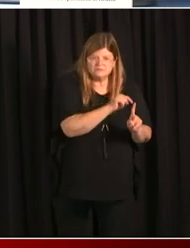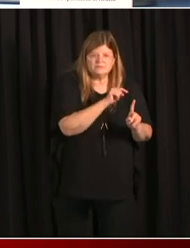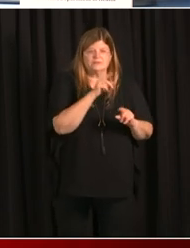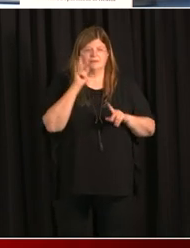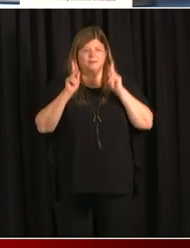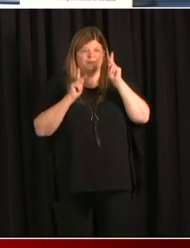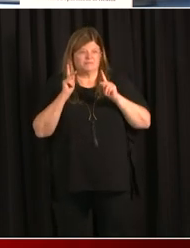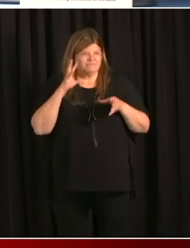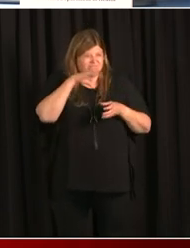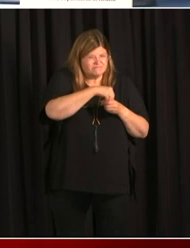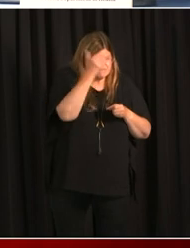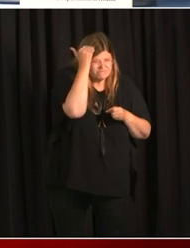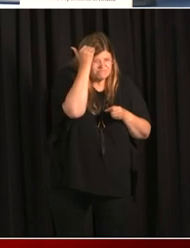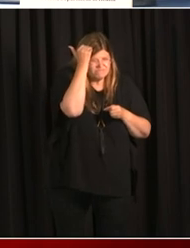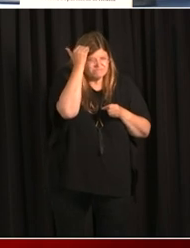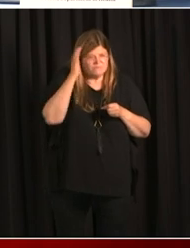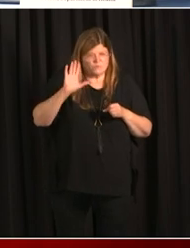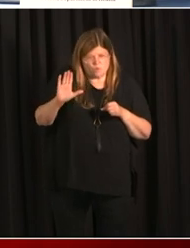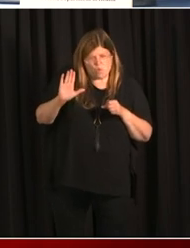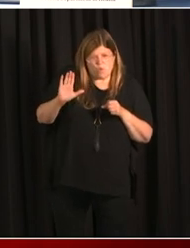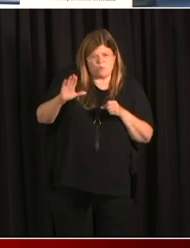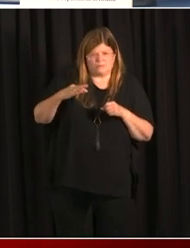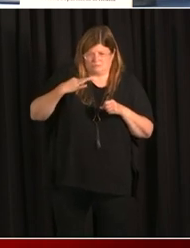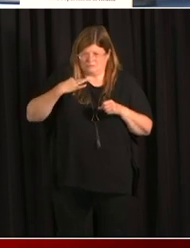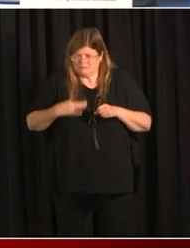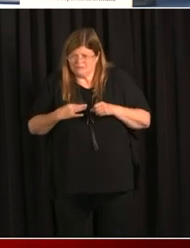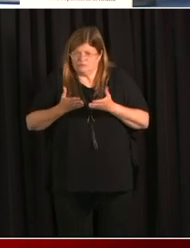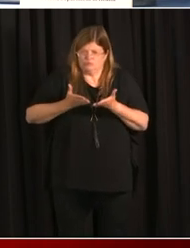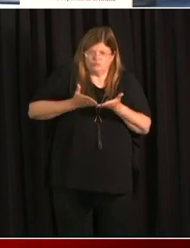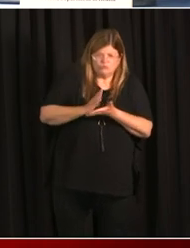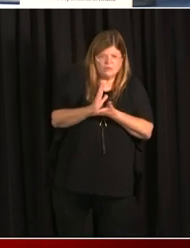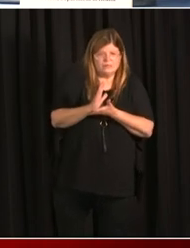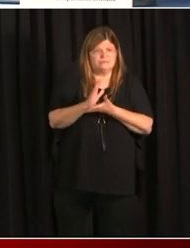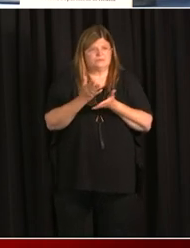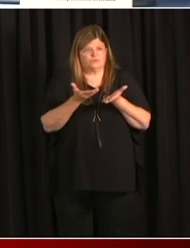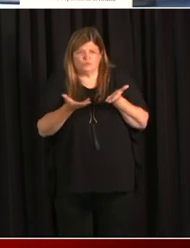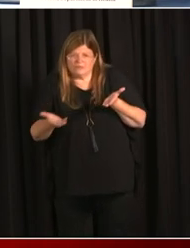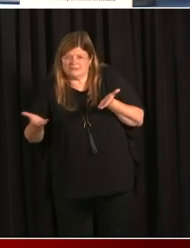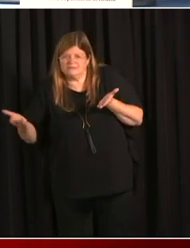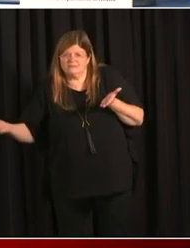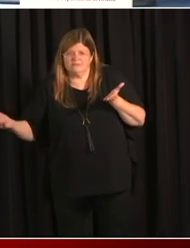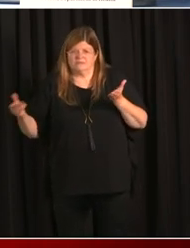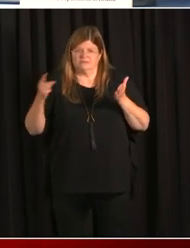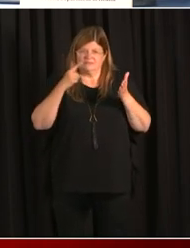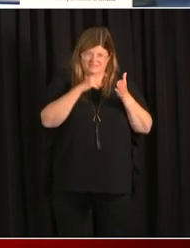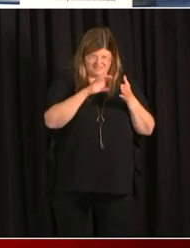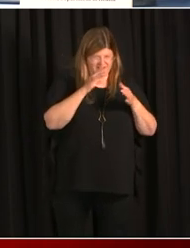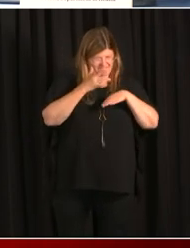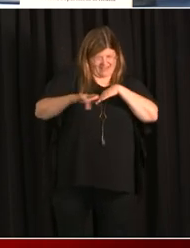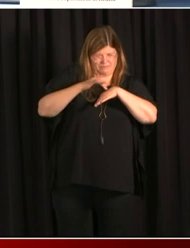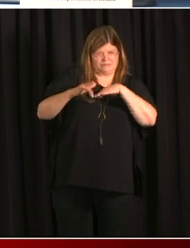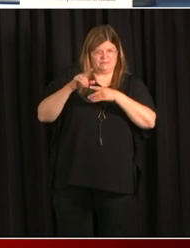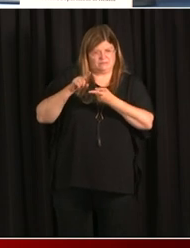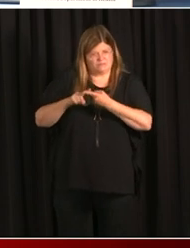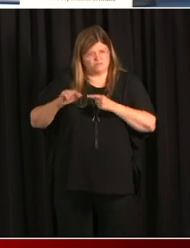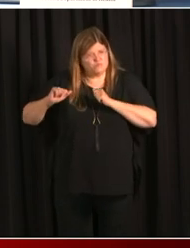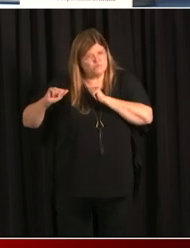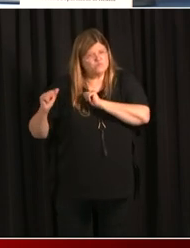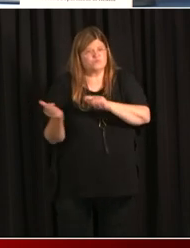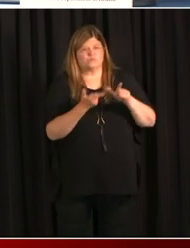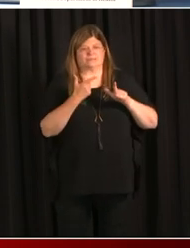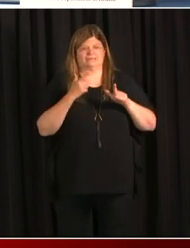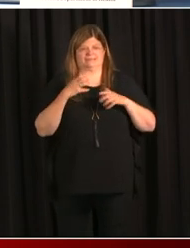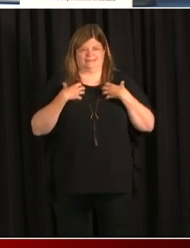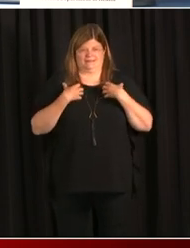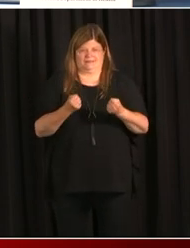healthcare services in the face of COVID-19, distribution of at-home test kits, and we continue to work with all of our healthcare